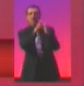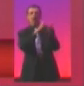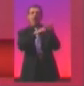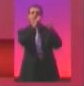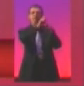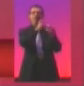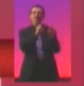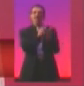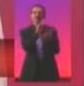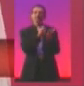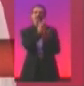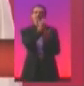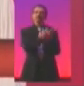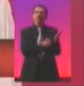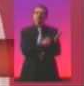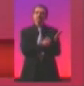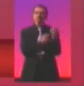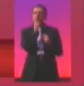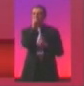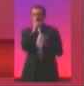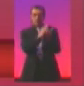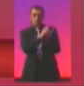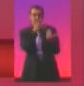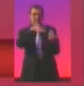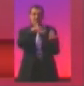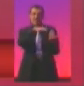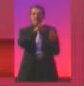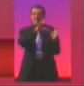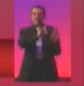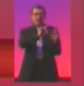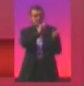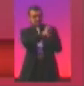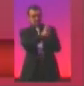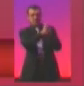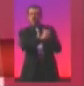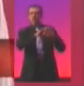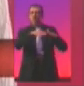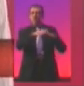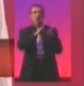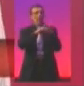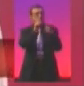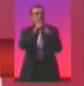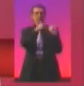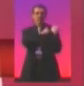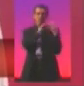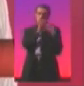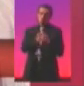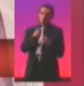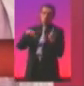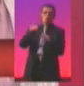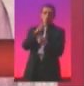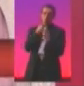expenses. But it has to mean a lot more than that. MPs more accountable to their